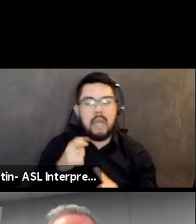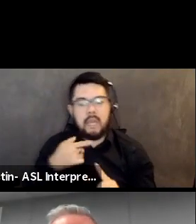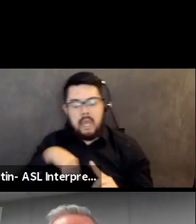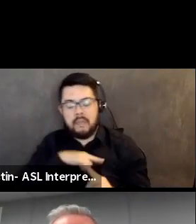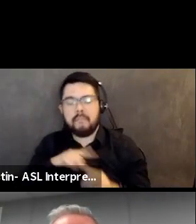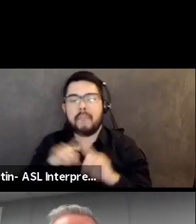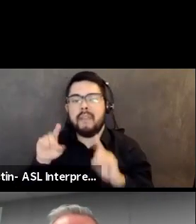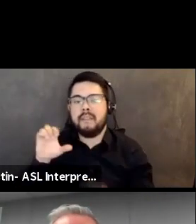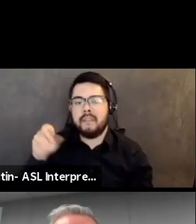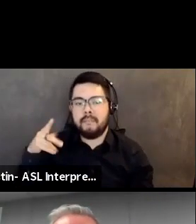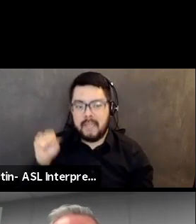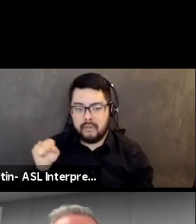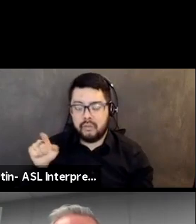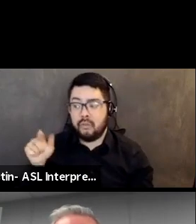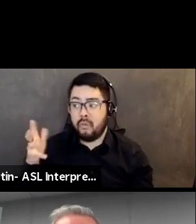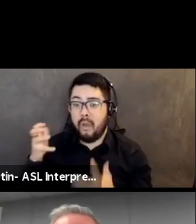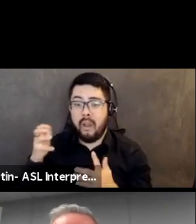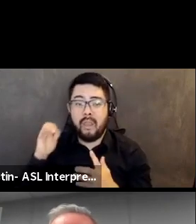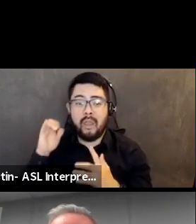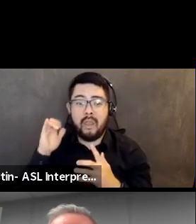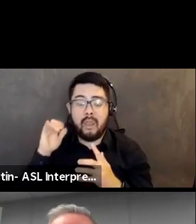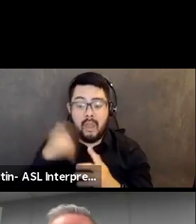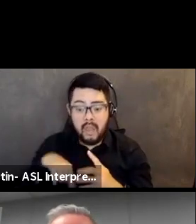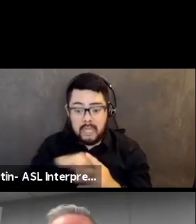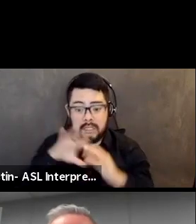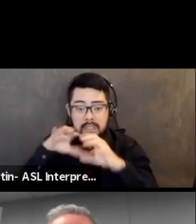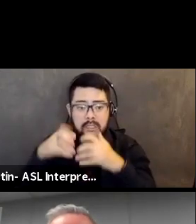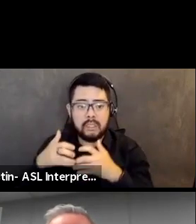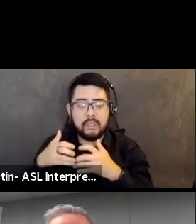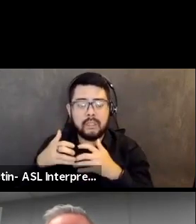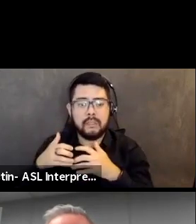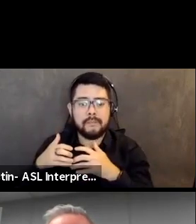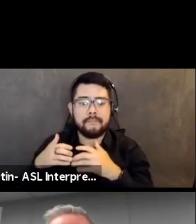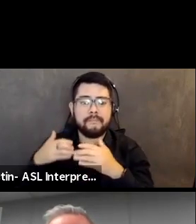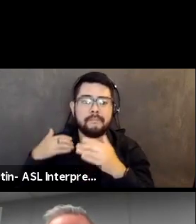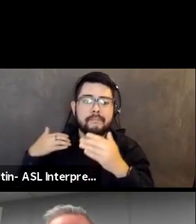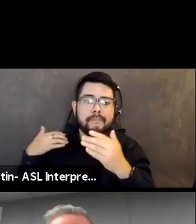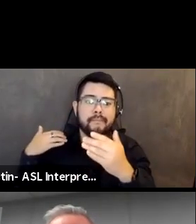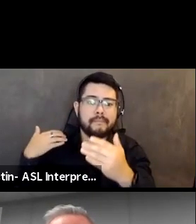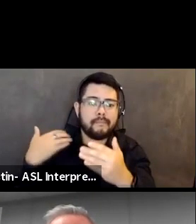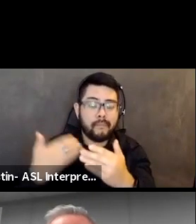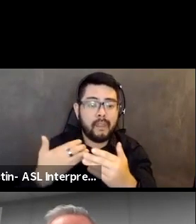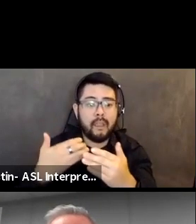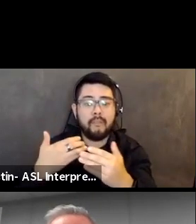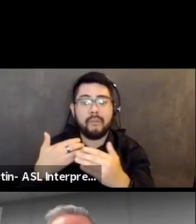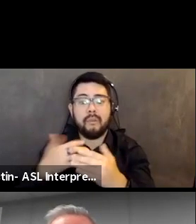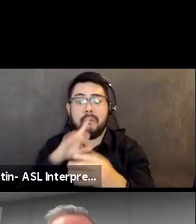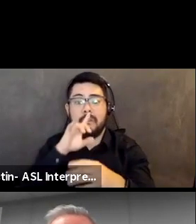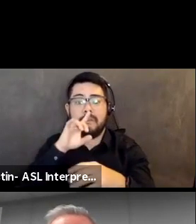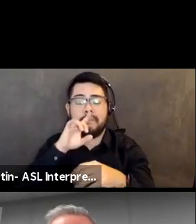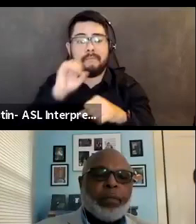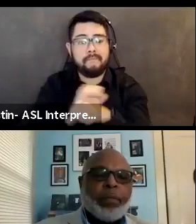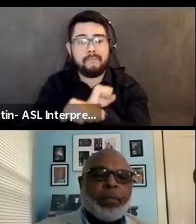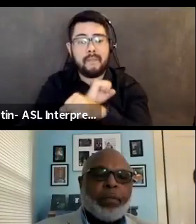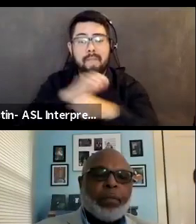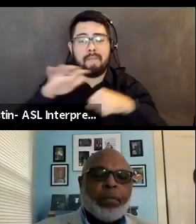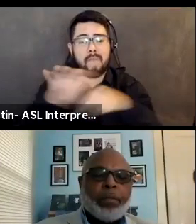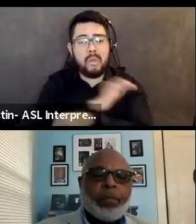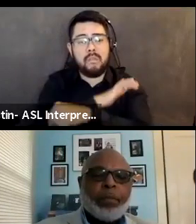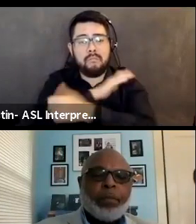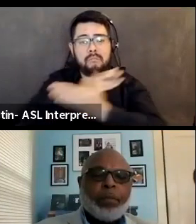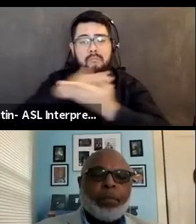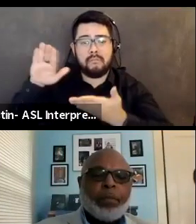move towards a total elimination of sros in schools um